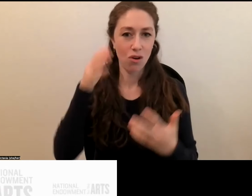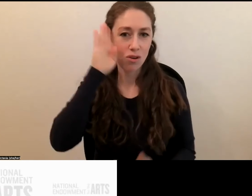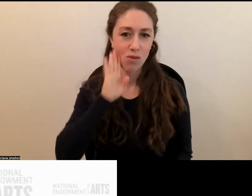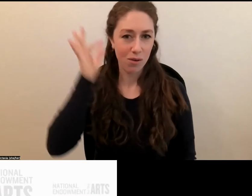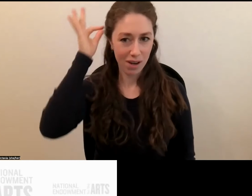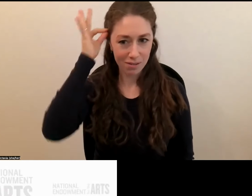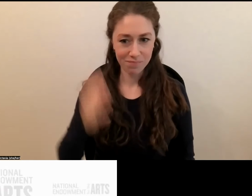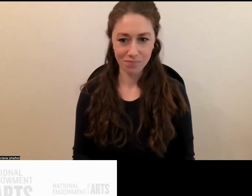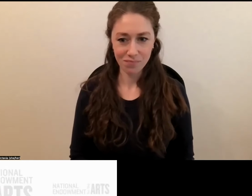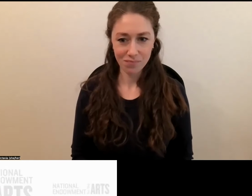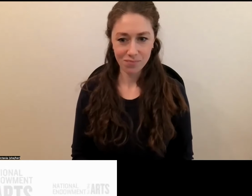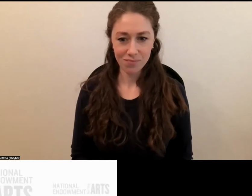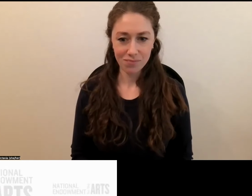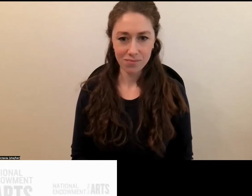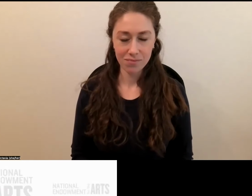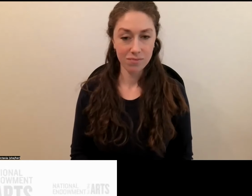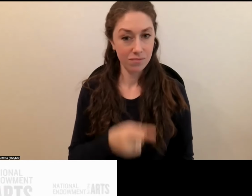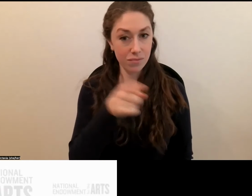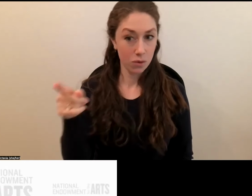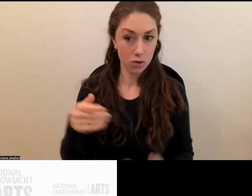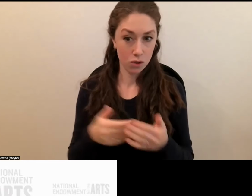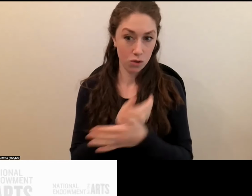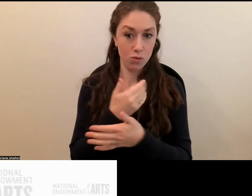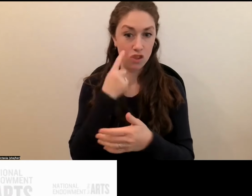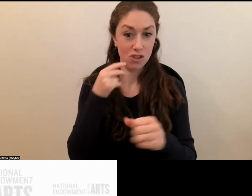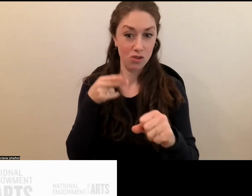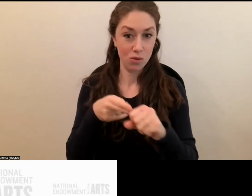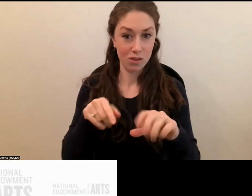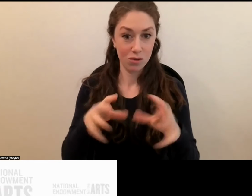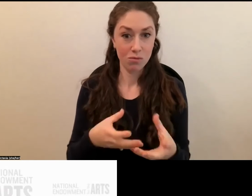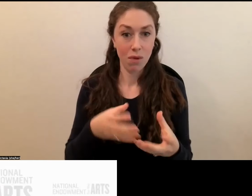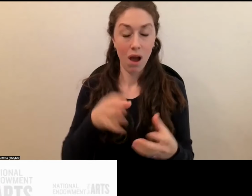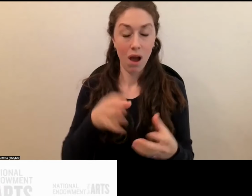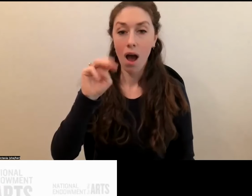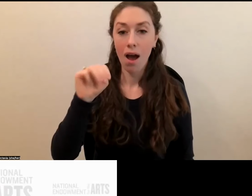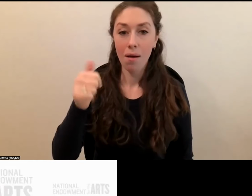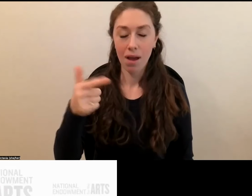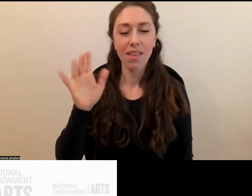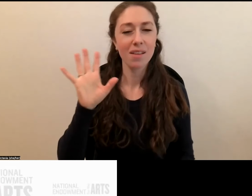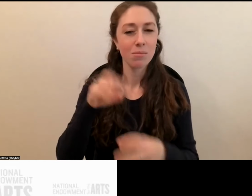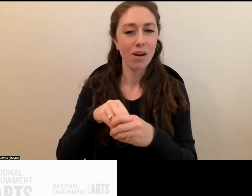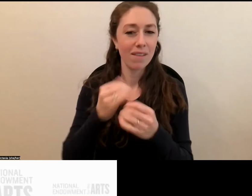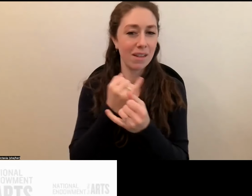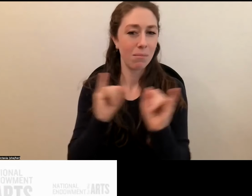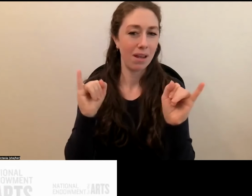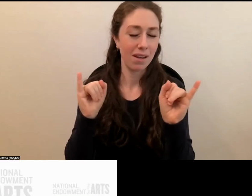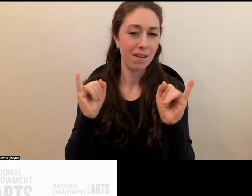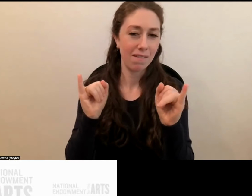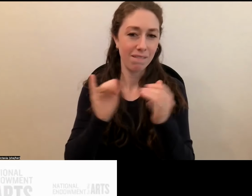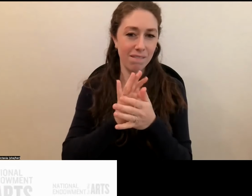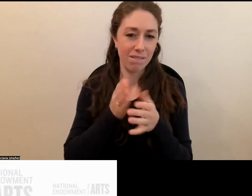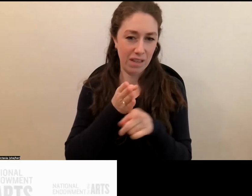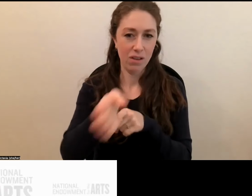As a reminder for those of you who might be new to this group, IMAG is part of the Independent Film and Media Arts Field Building